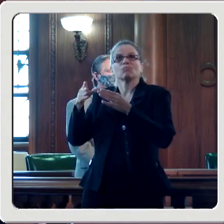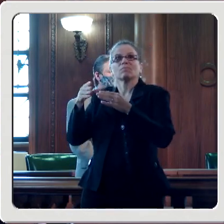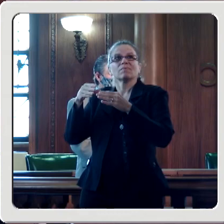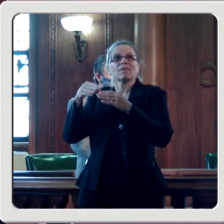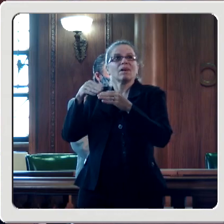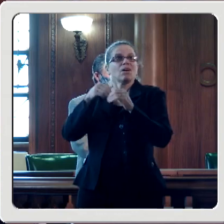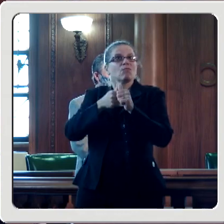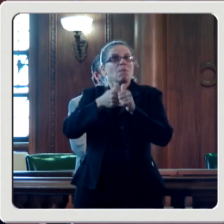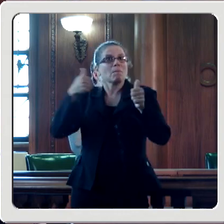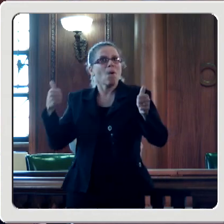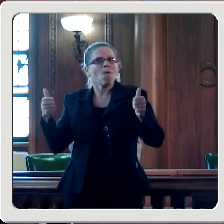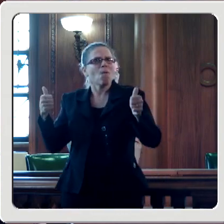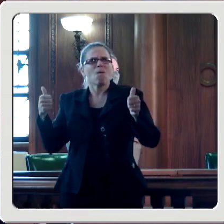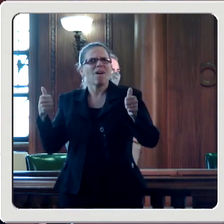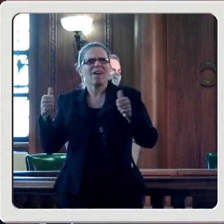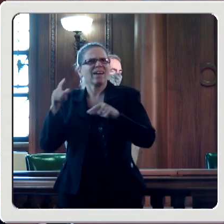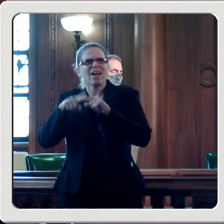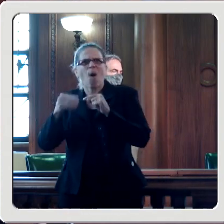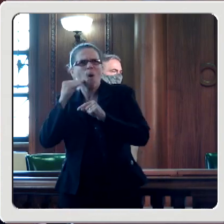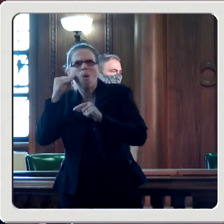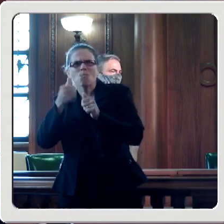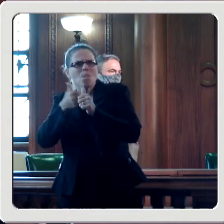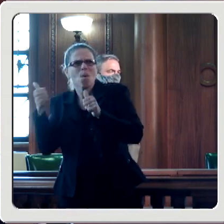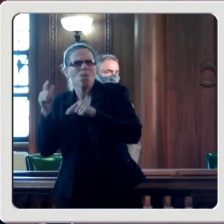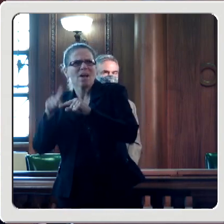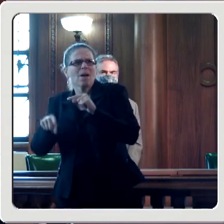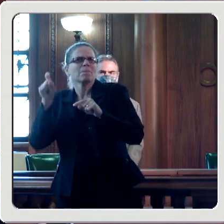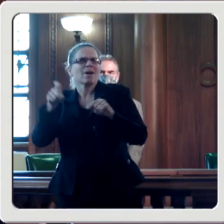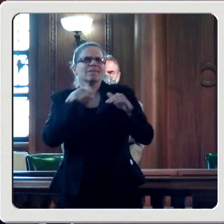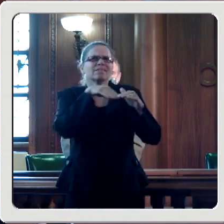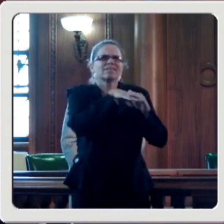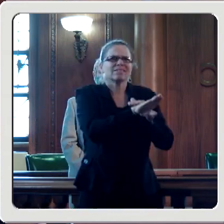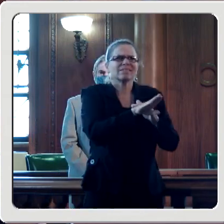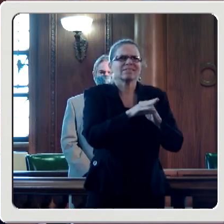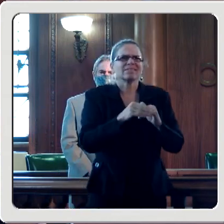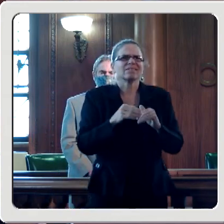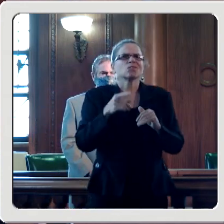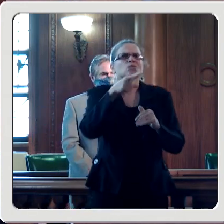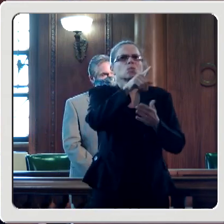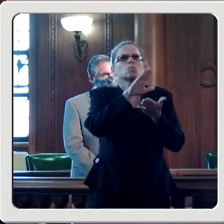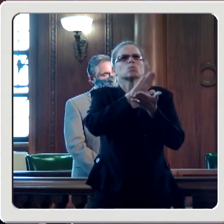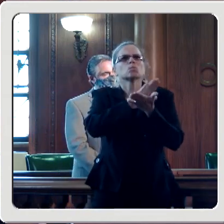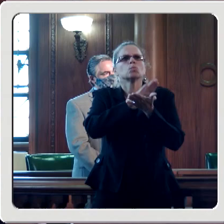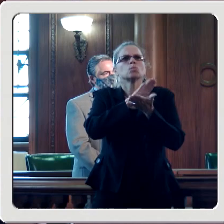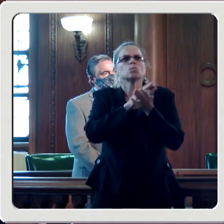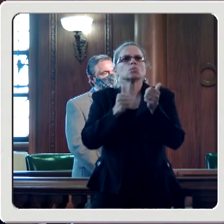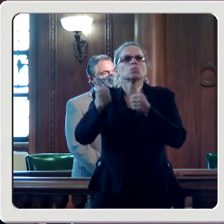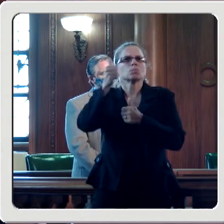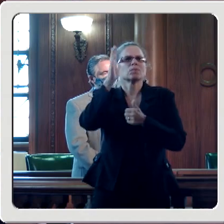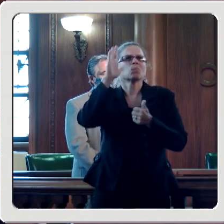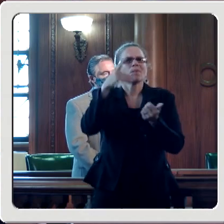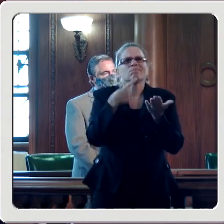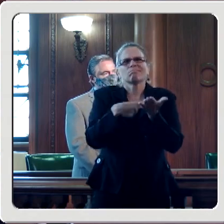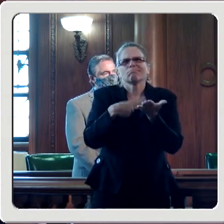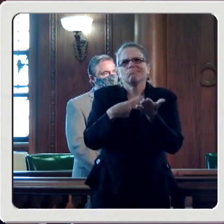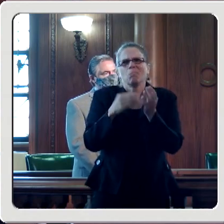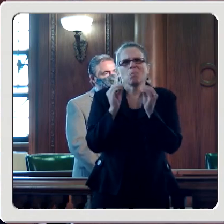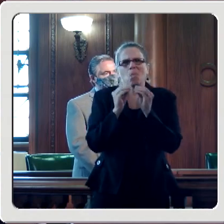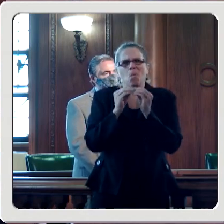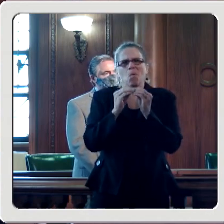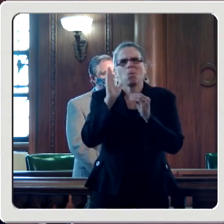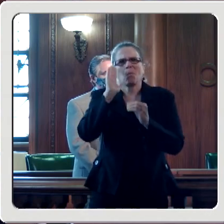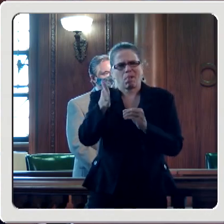that. However, I think it's important to acknowledge what's already been said. We have worked together